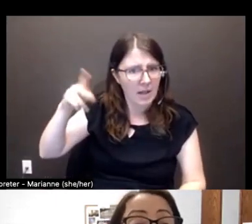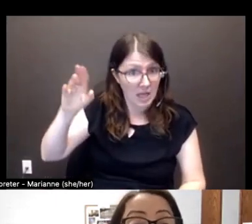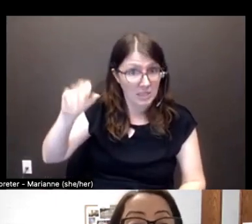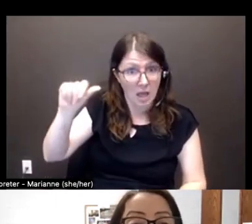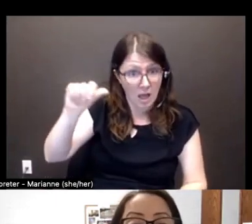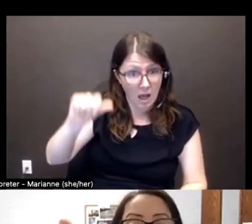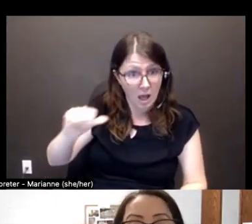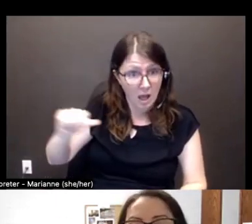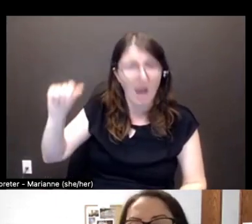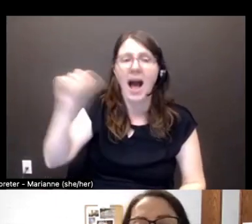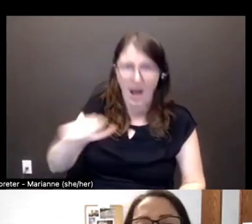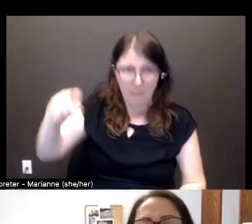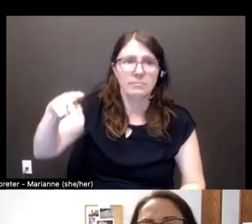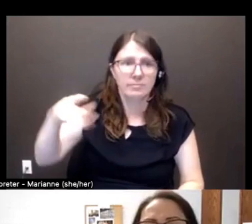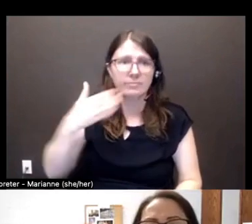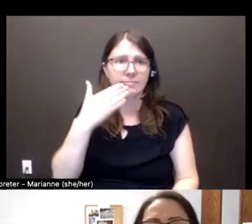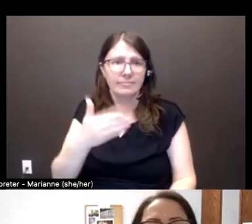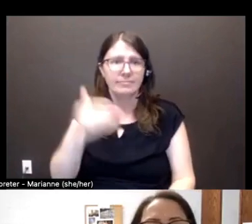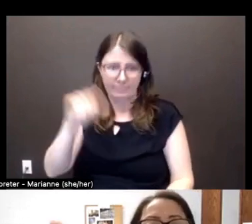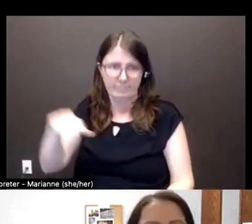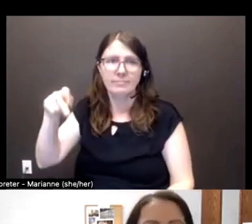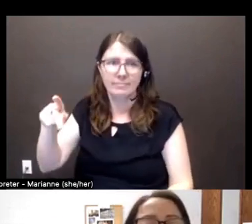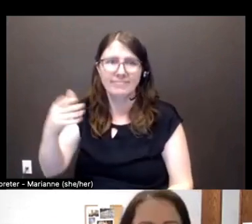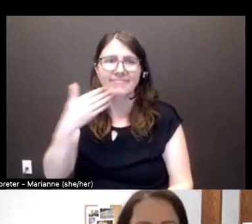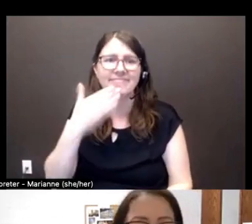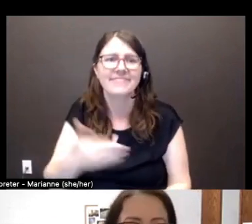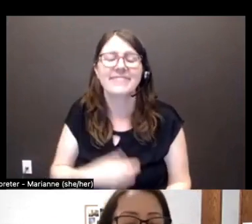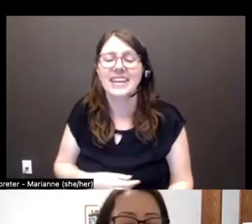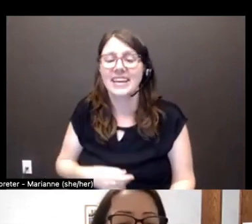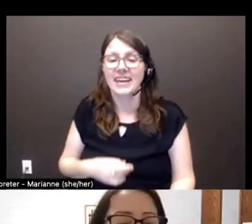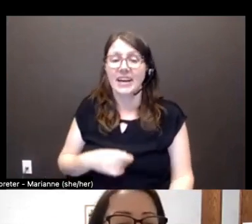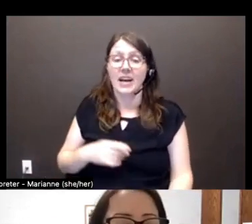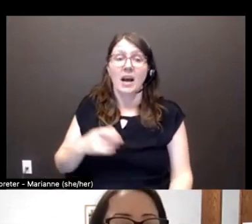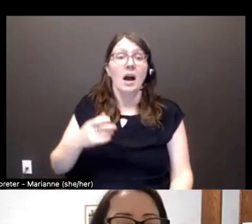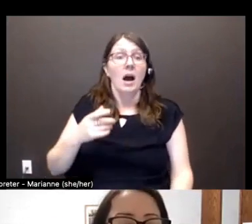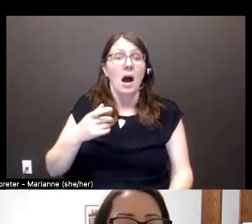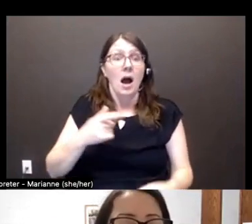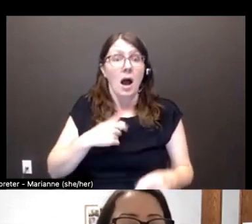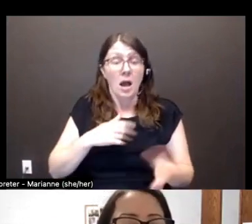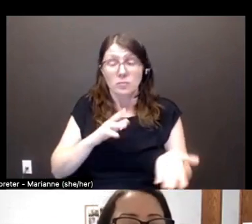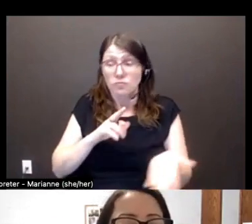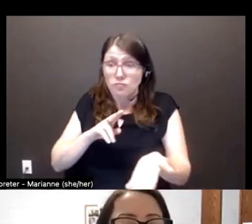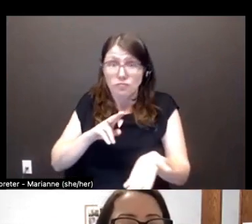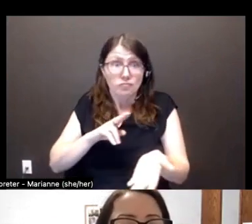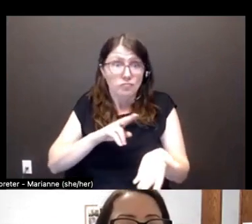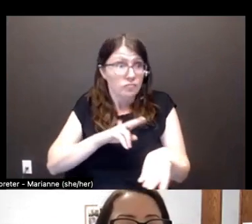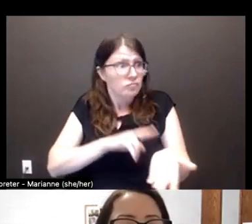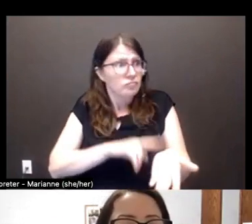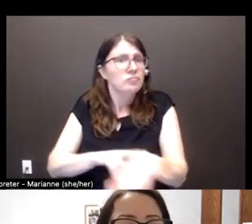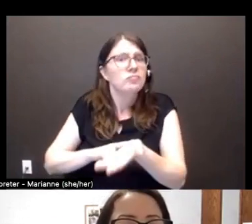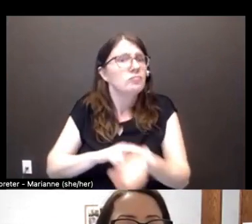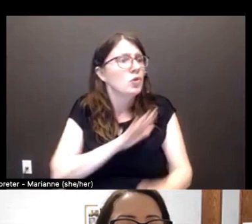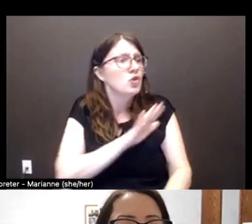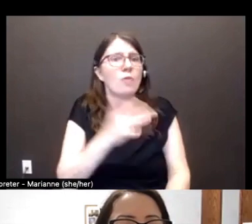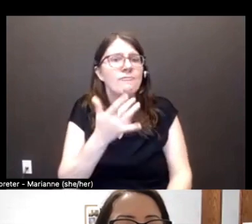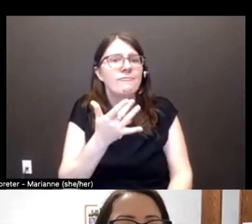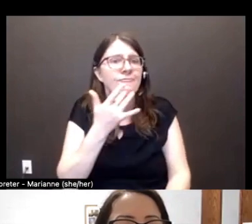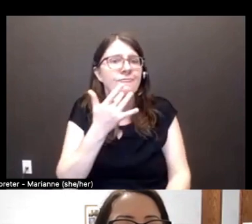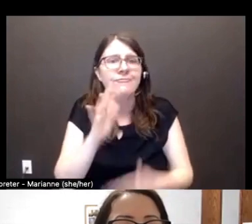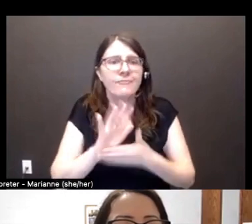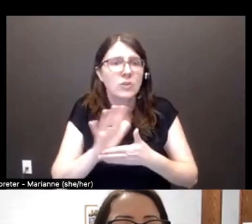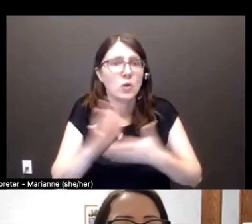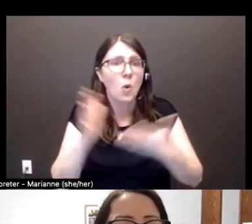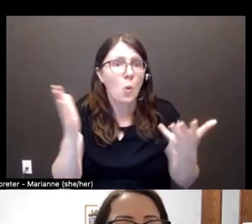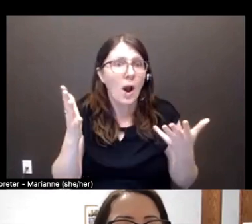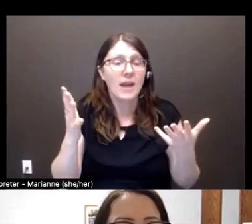very engaging, because it doesn't require us to develop it. We can actually use the ones that are already there. Yeah,